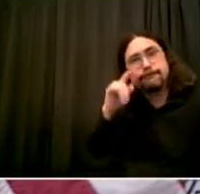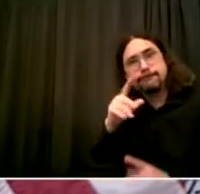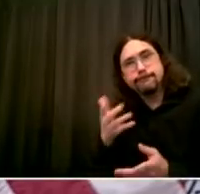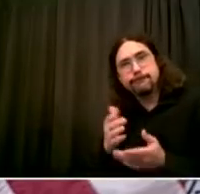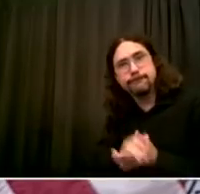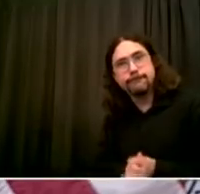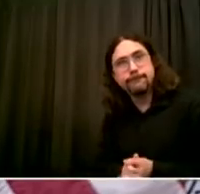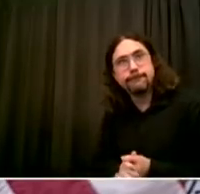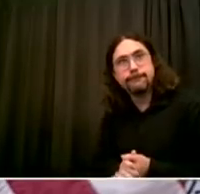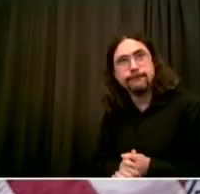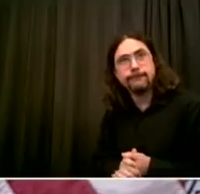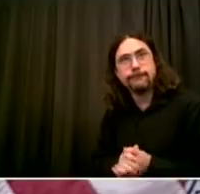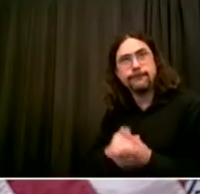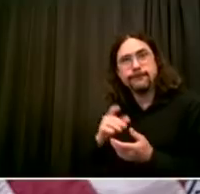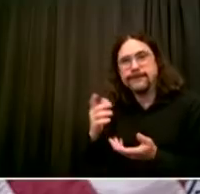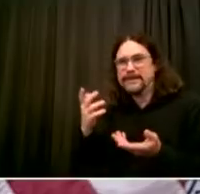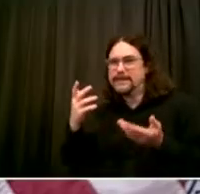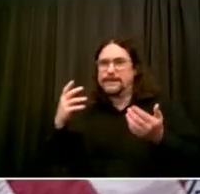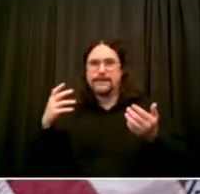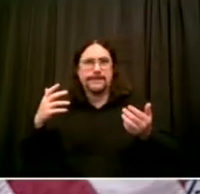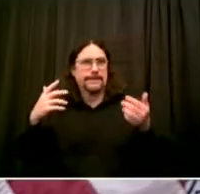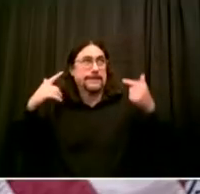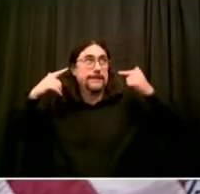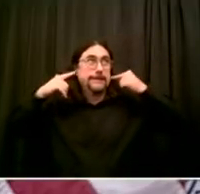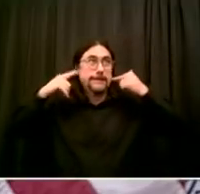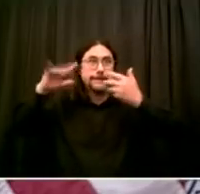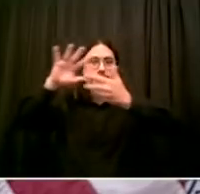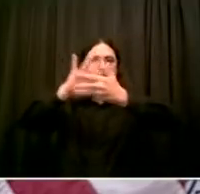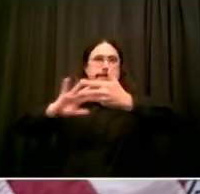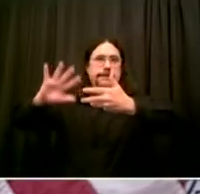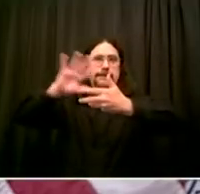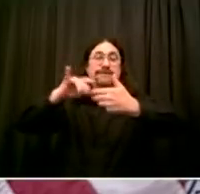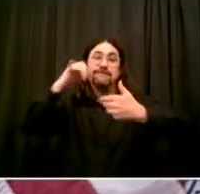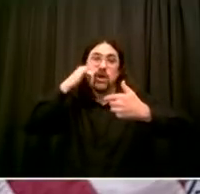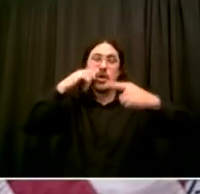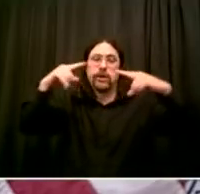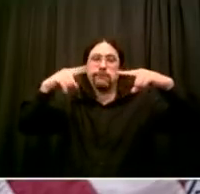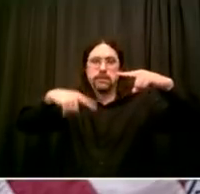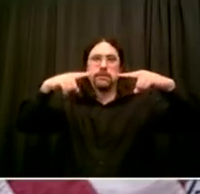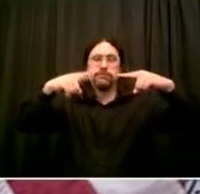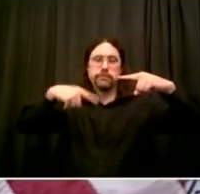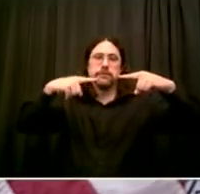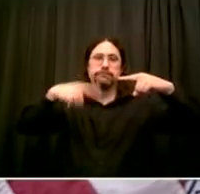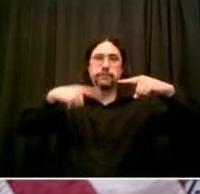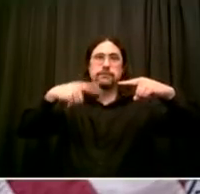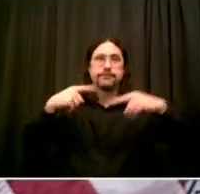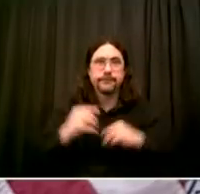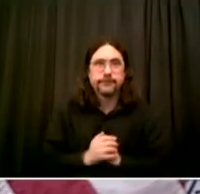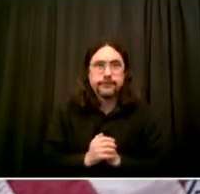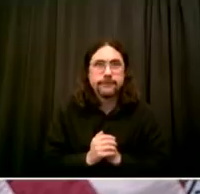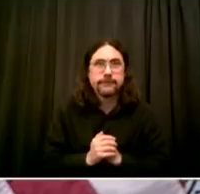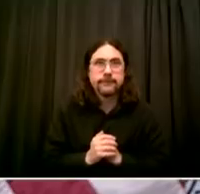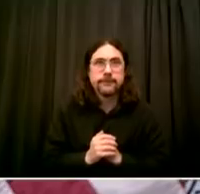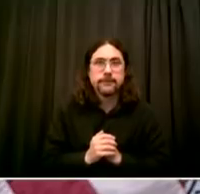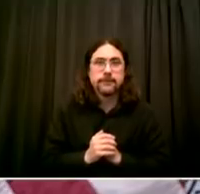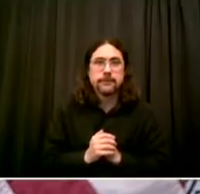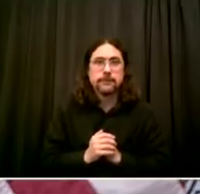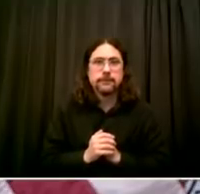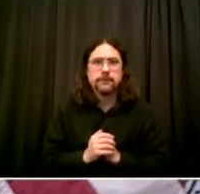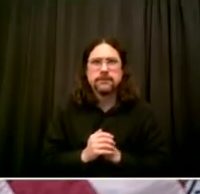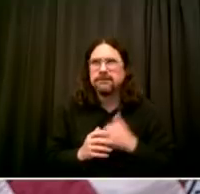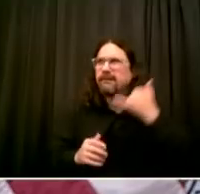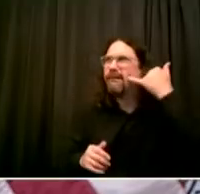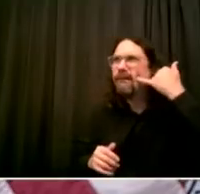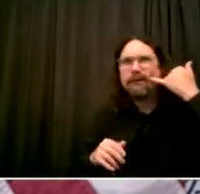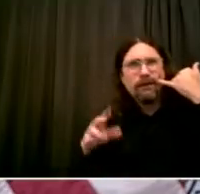David? Okay, I can hear you now. There you go. Good morning, Mr. Mayor. Can you hear me? Okay, great. Good morning, Mr. Mayor.